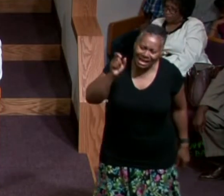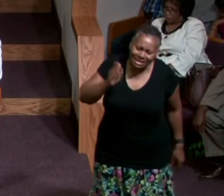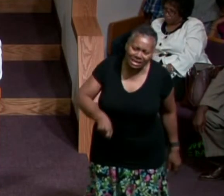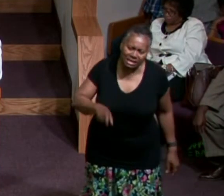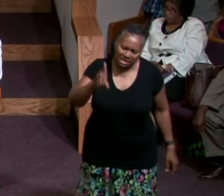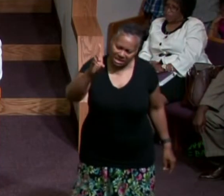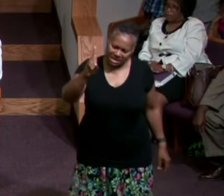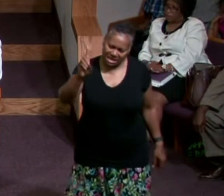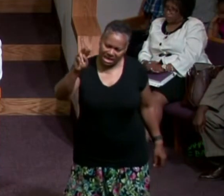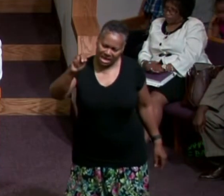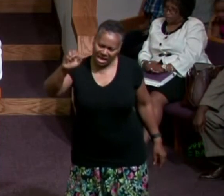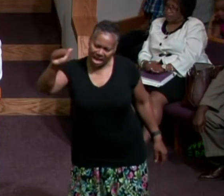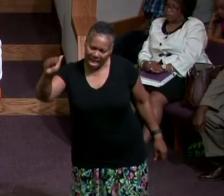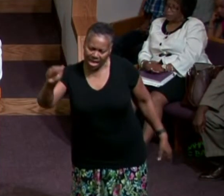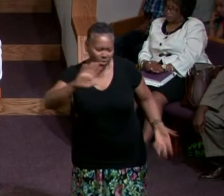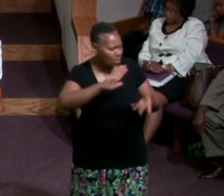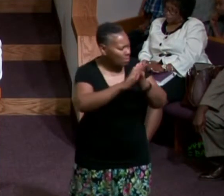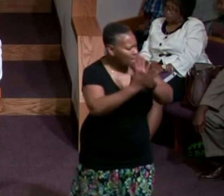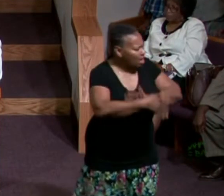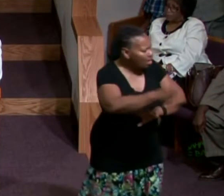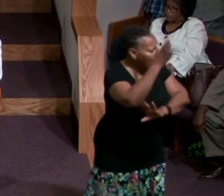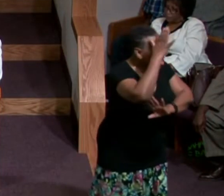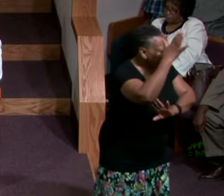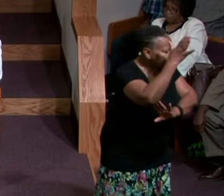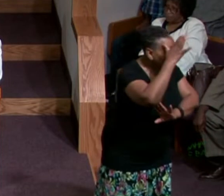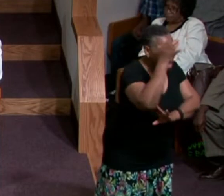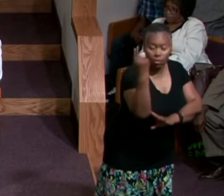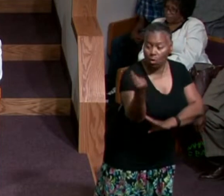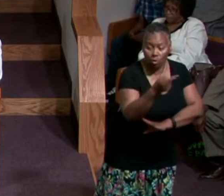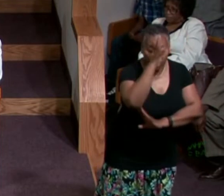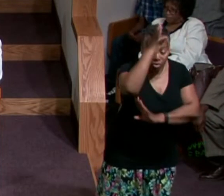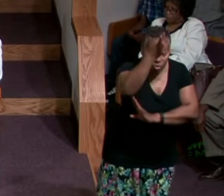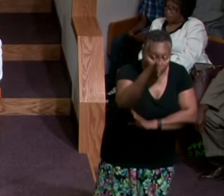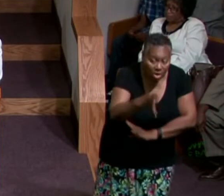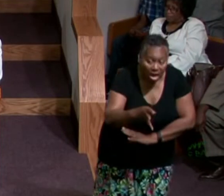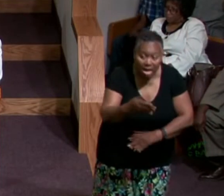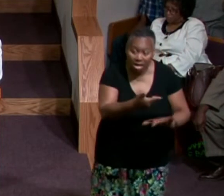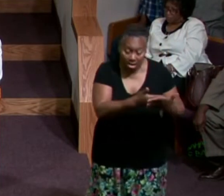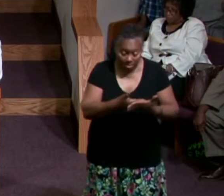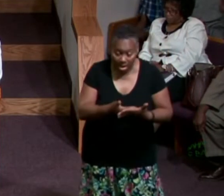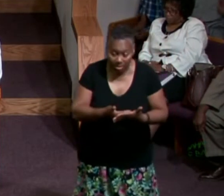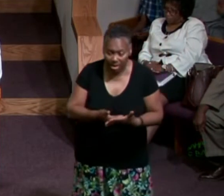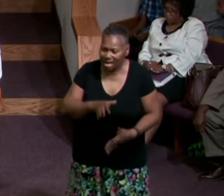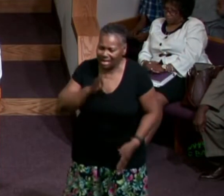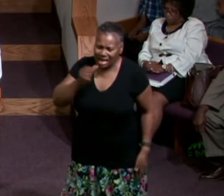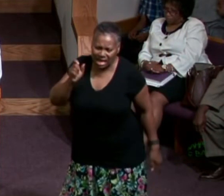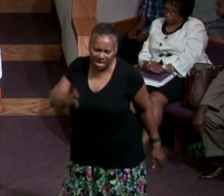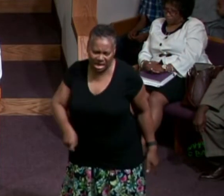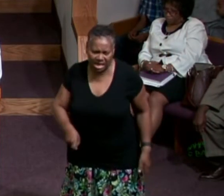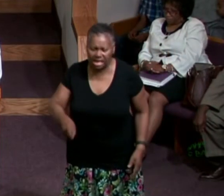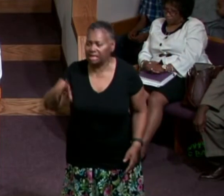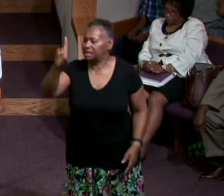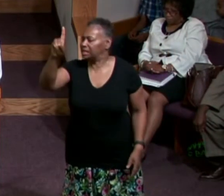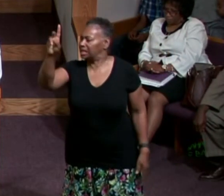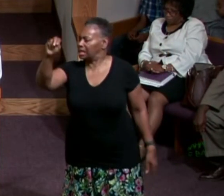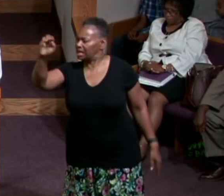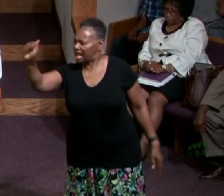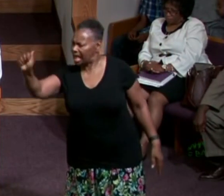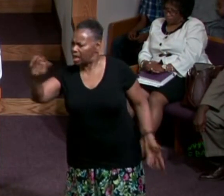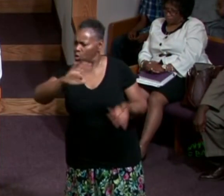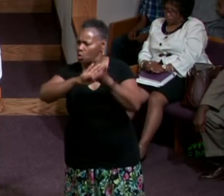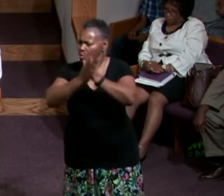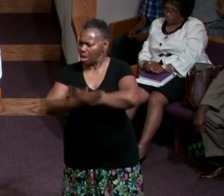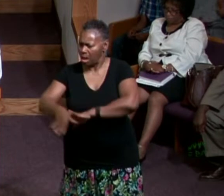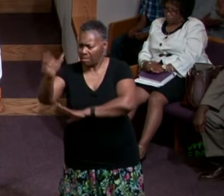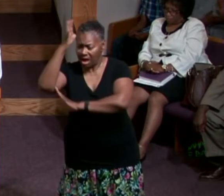to a child. It only takes DNA to create a child. I think I just said something. It does not take DNA to father